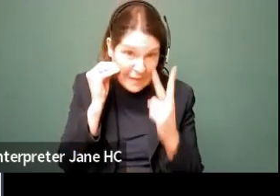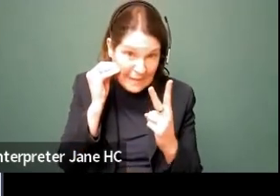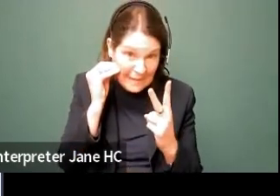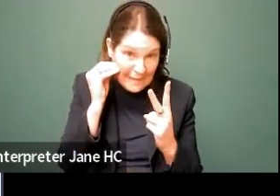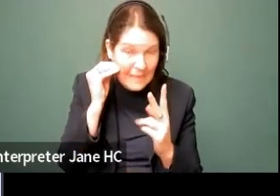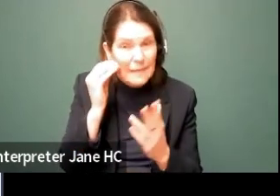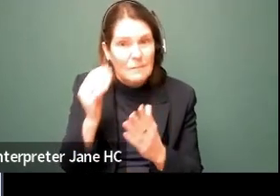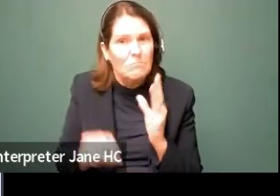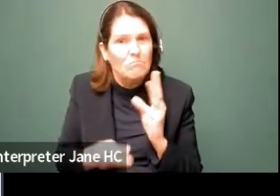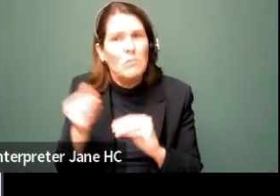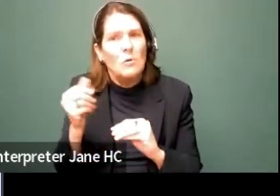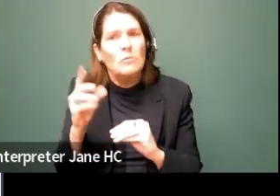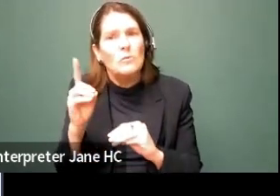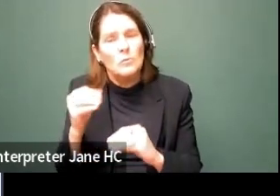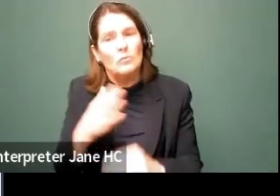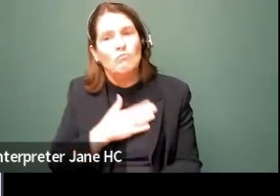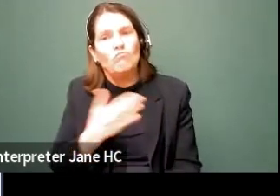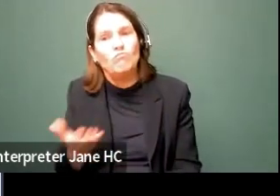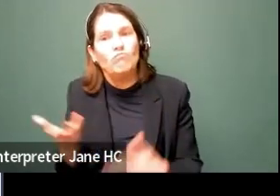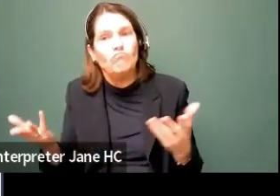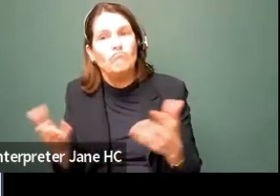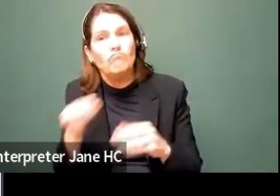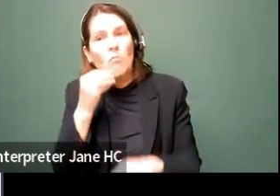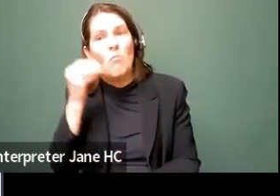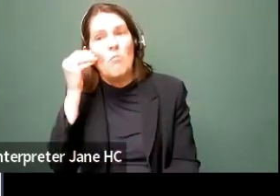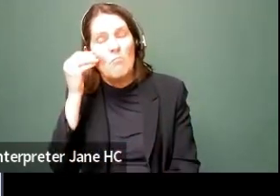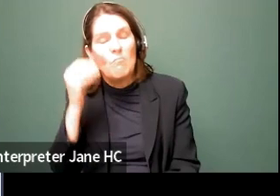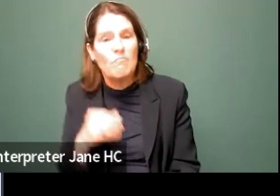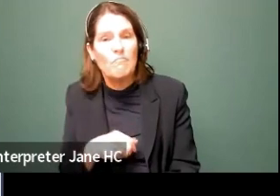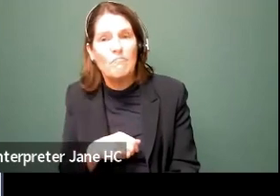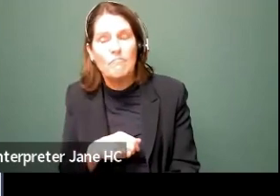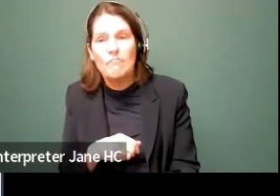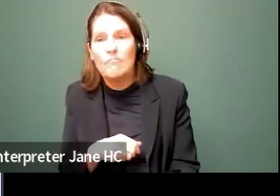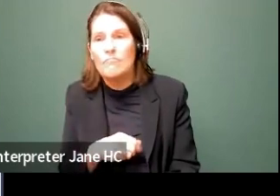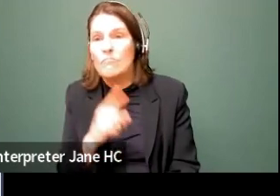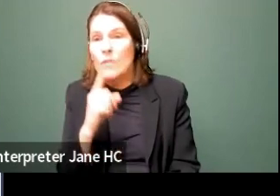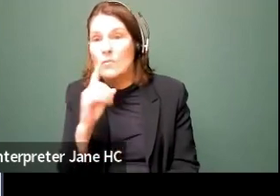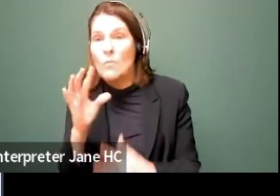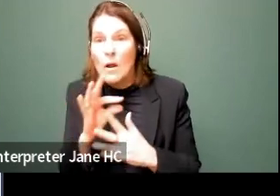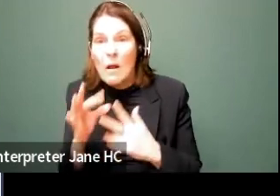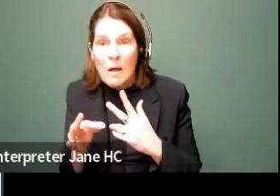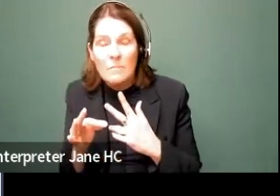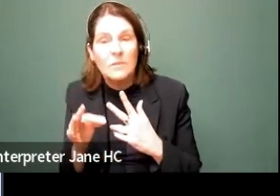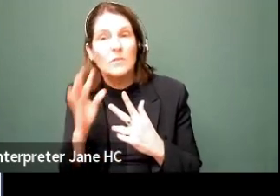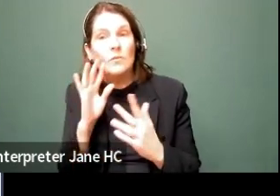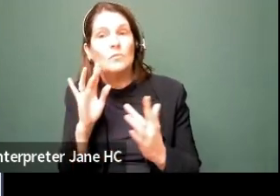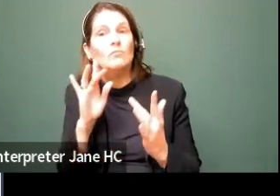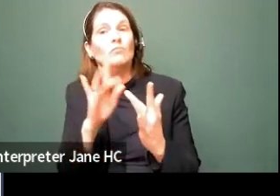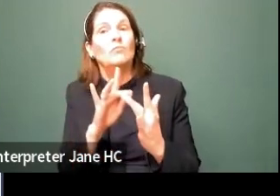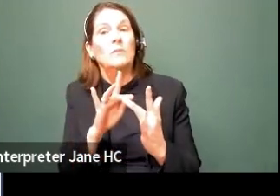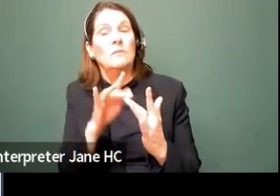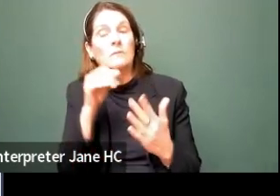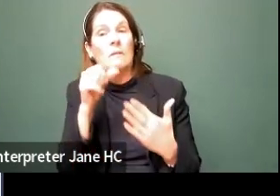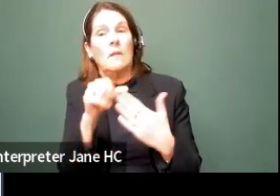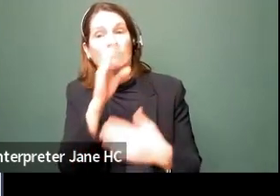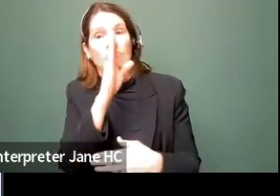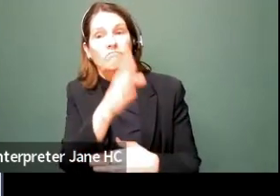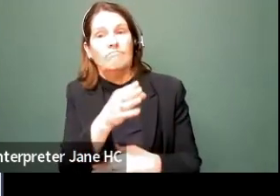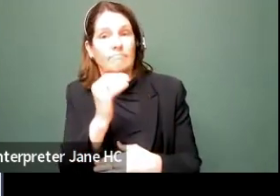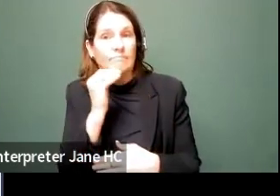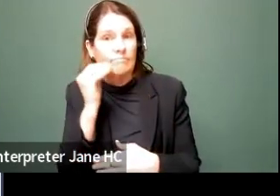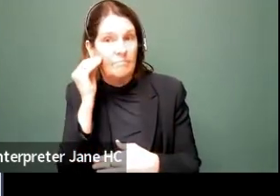of them do. So this is one way to reach a particular legislator if